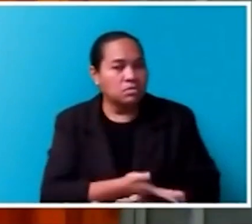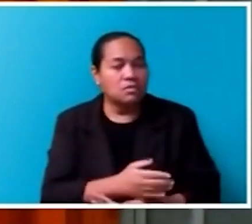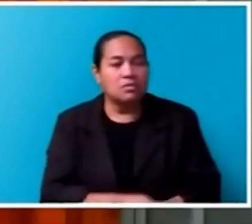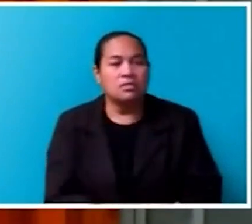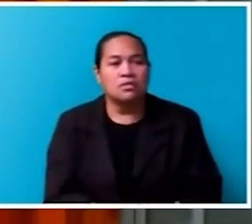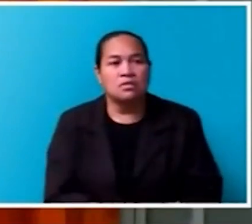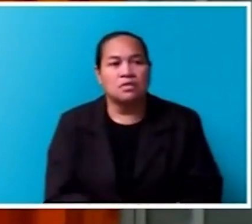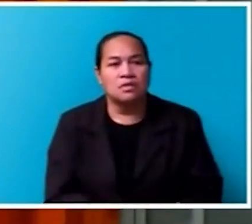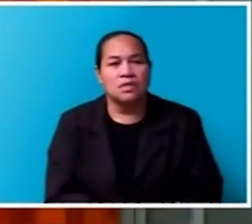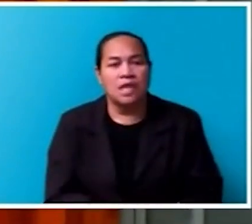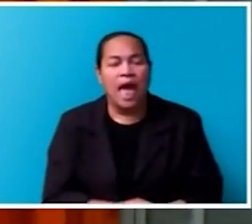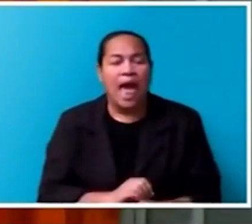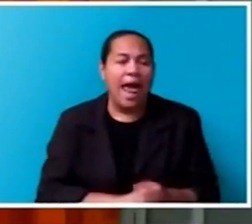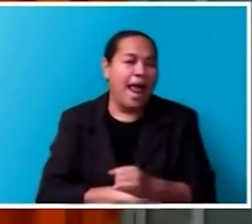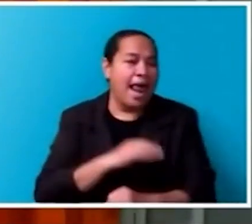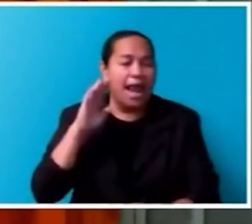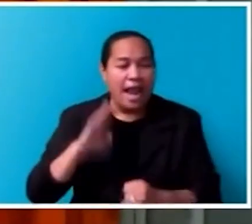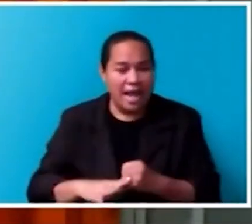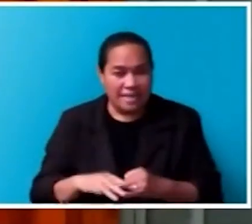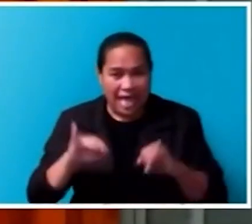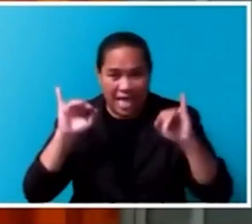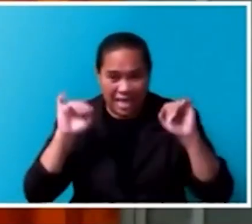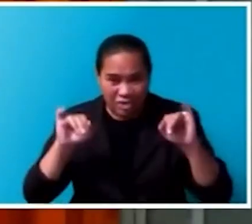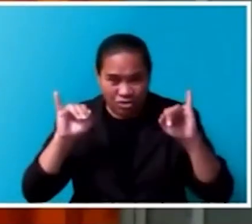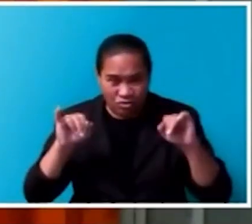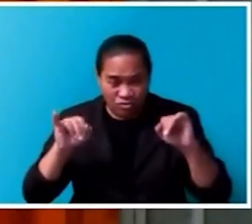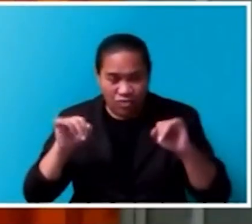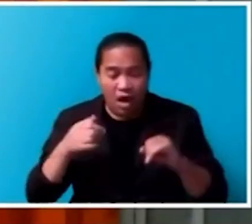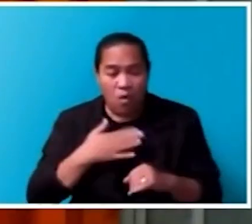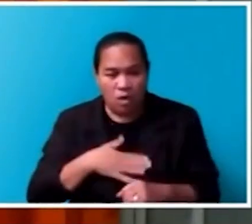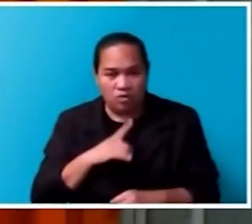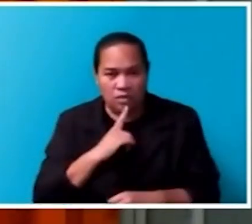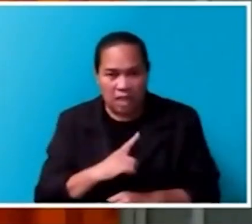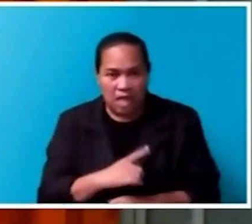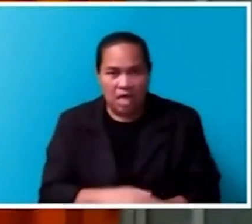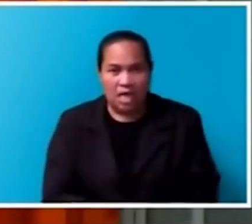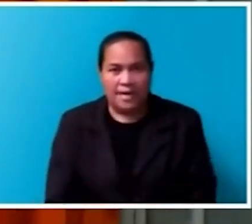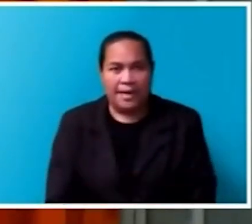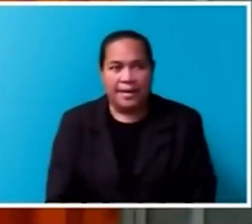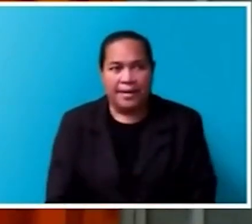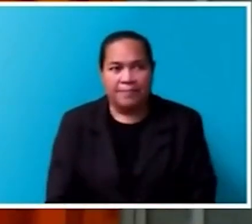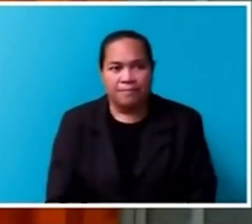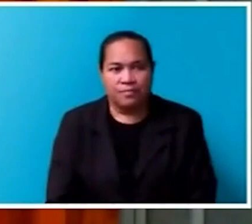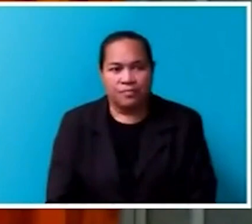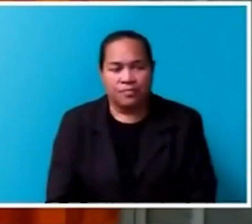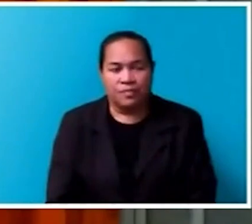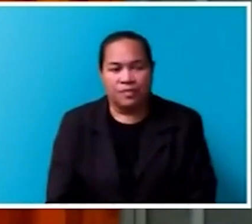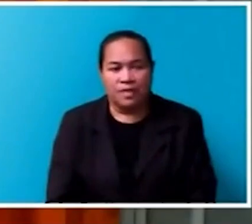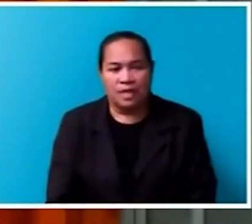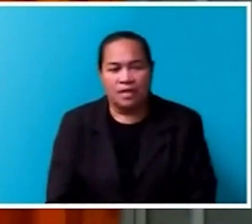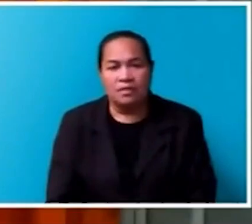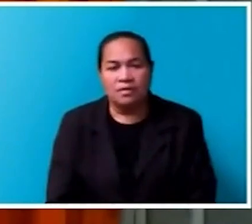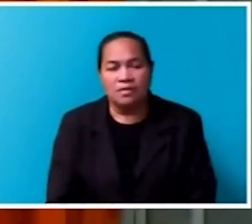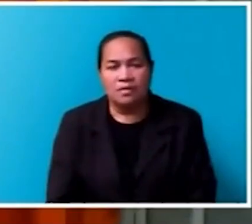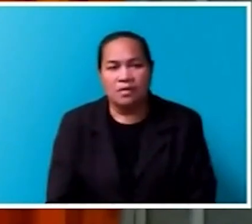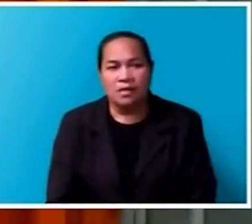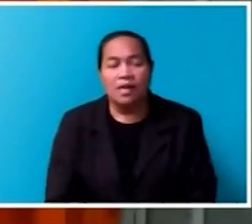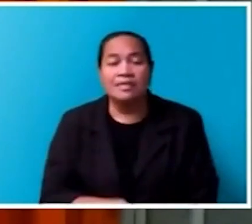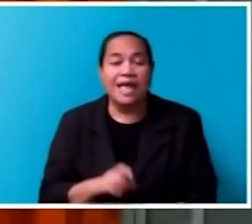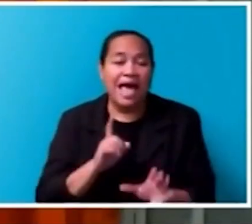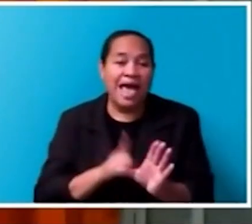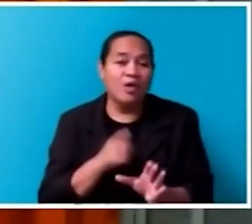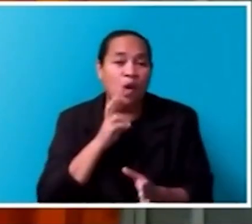Mr. Speaker, lastly, an issue I wish to raise or highlight, which is not reported well in the annual